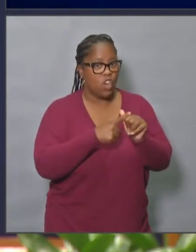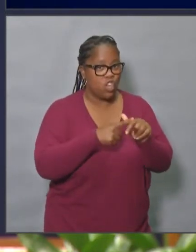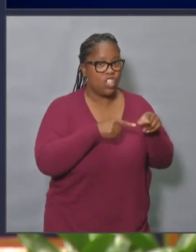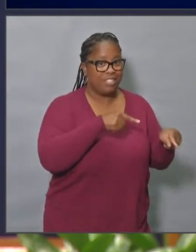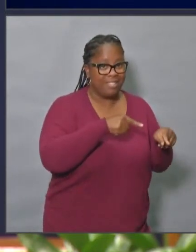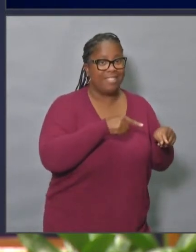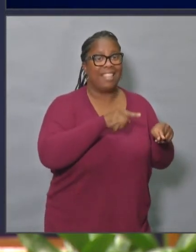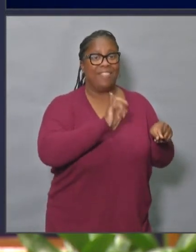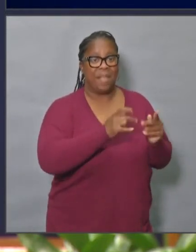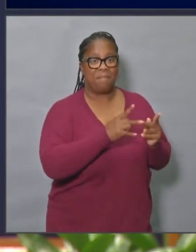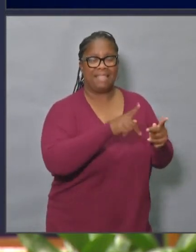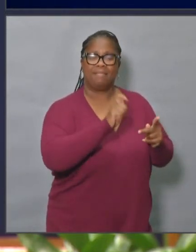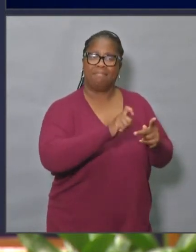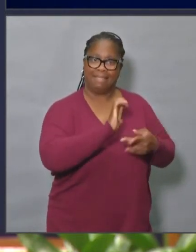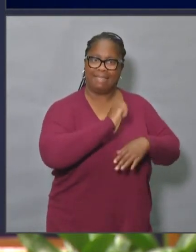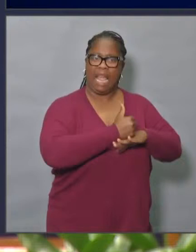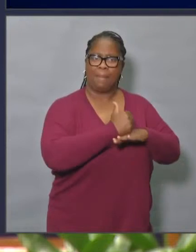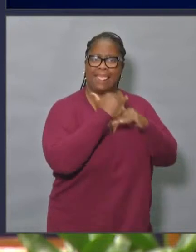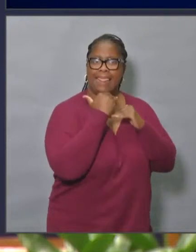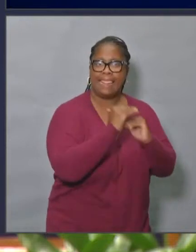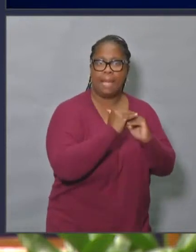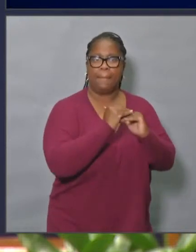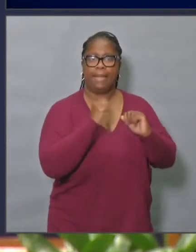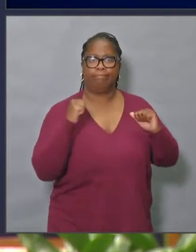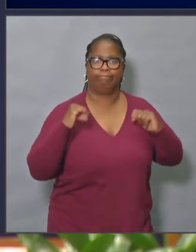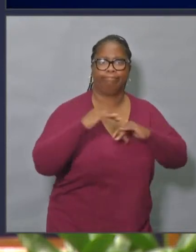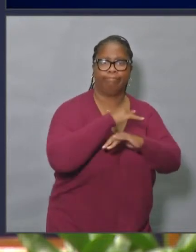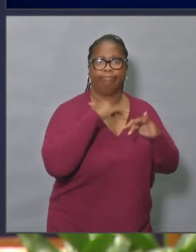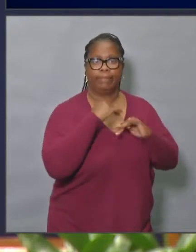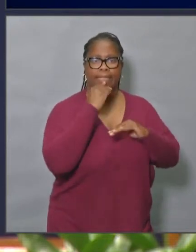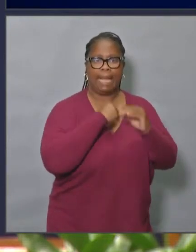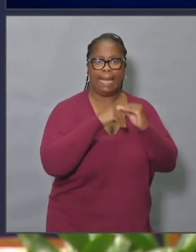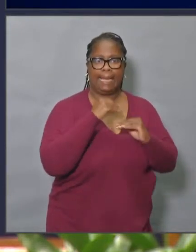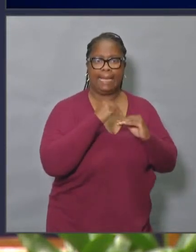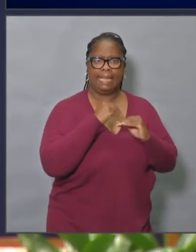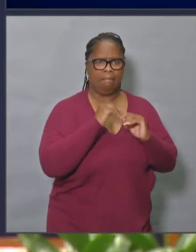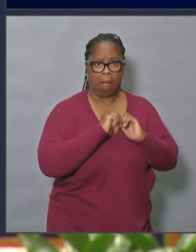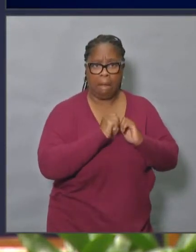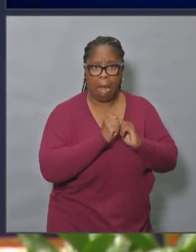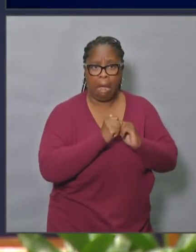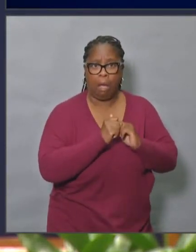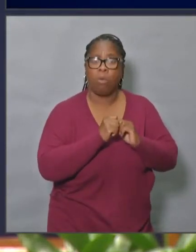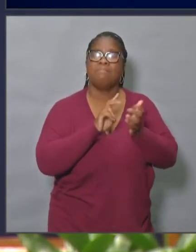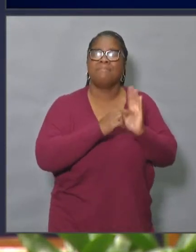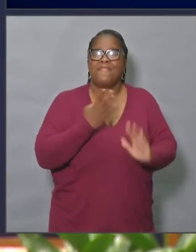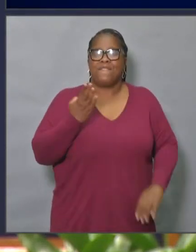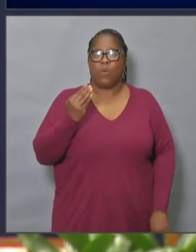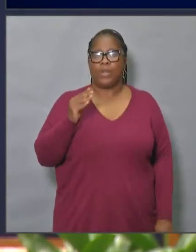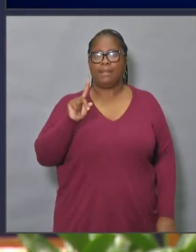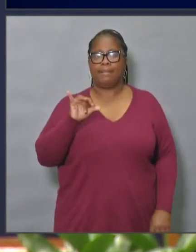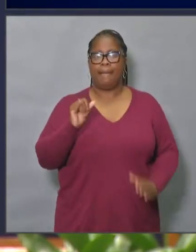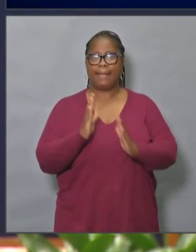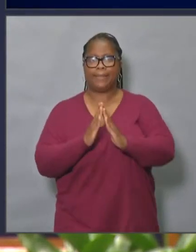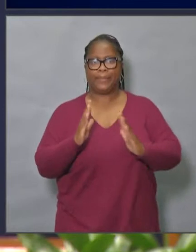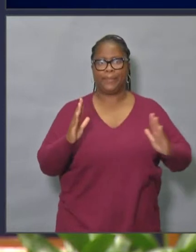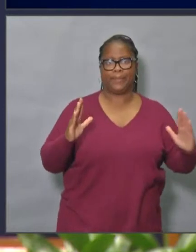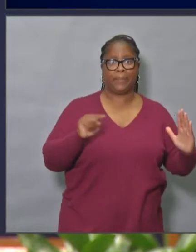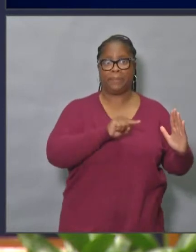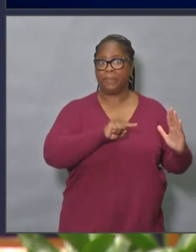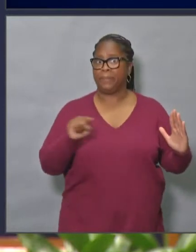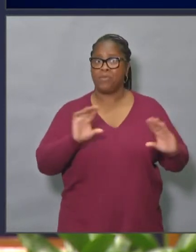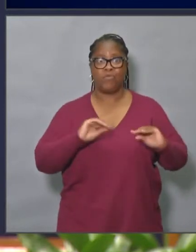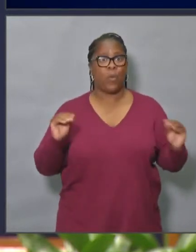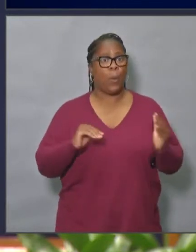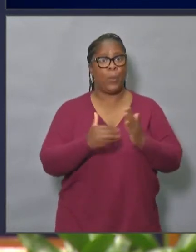dining, which can happen if a facility has 14 days with no new cases of COVID-19. Visitation